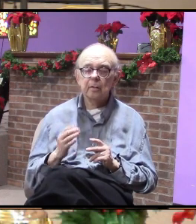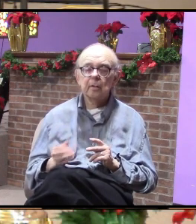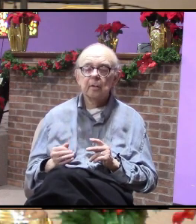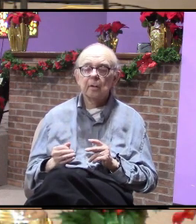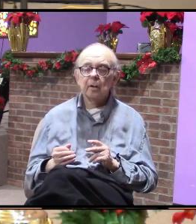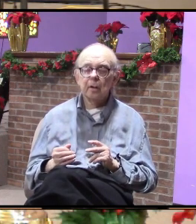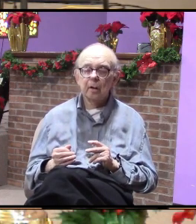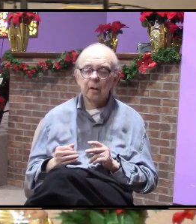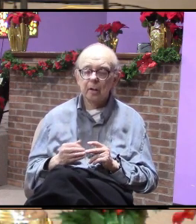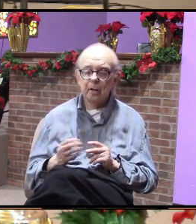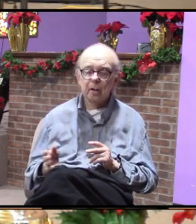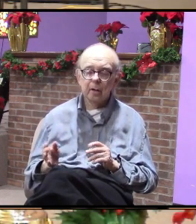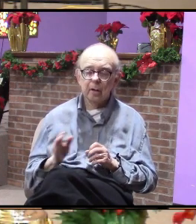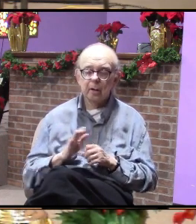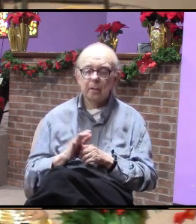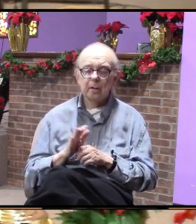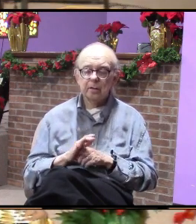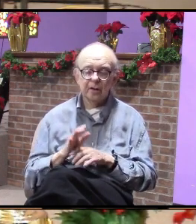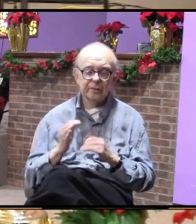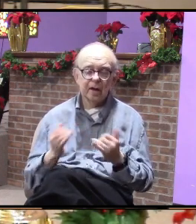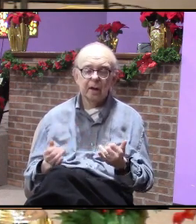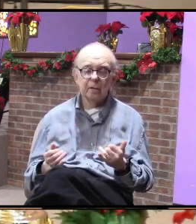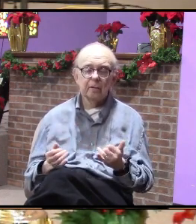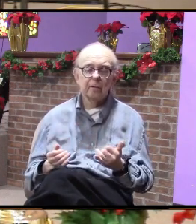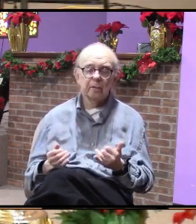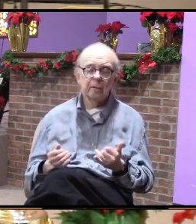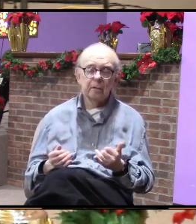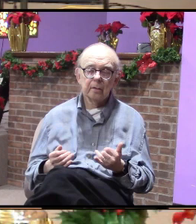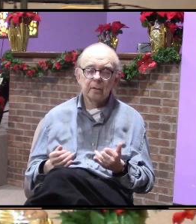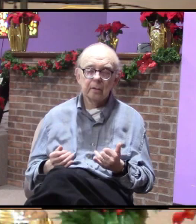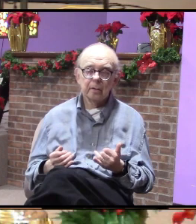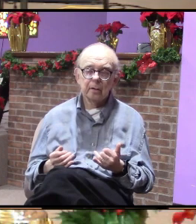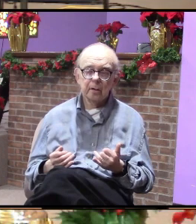Because there's enough today